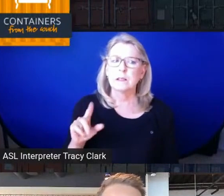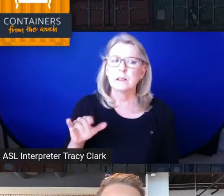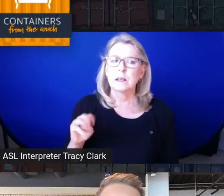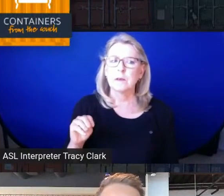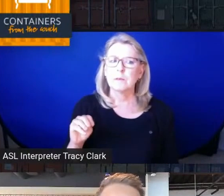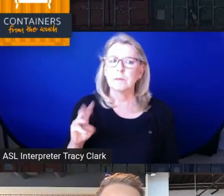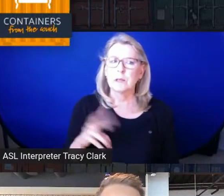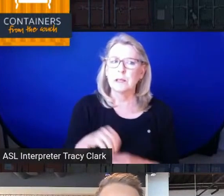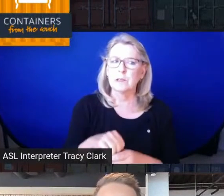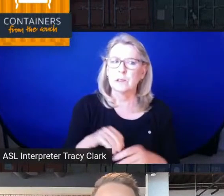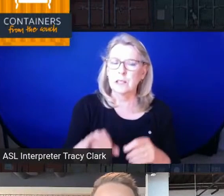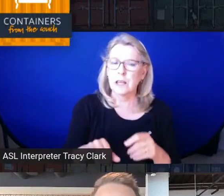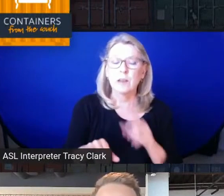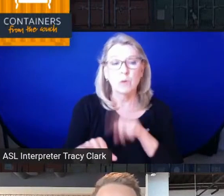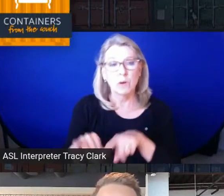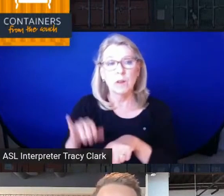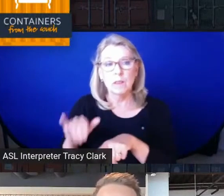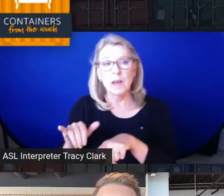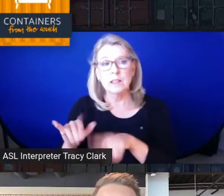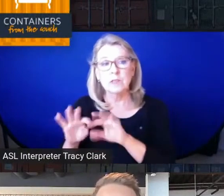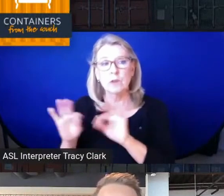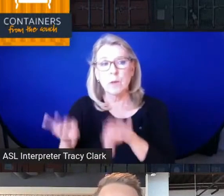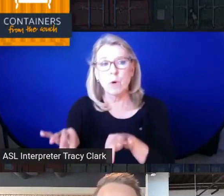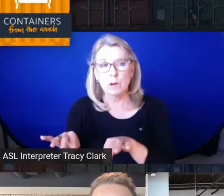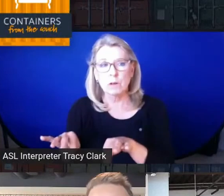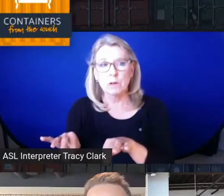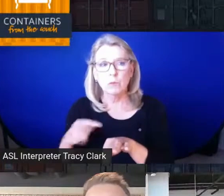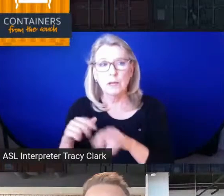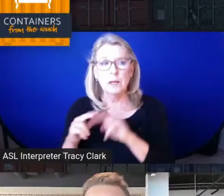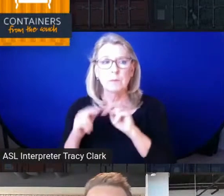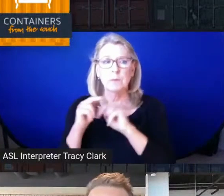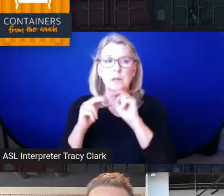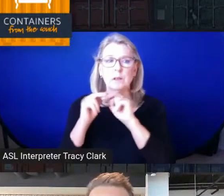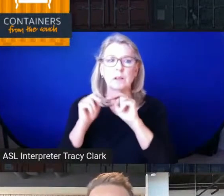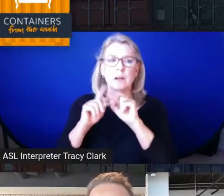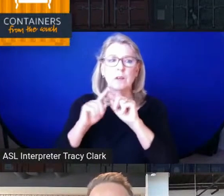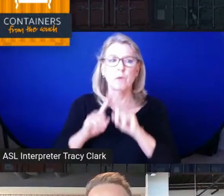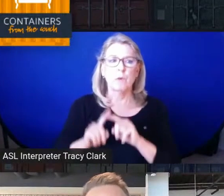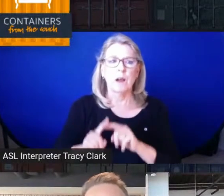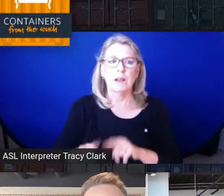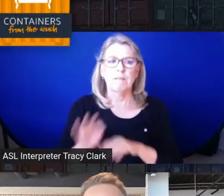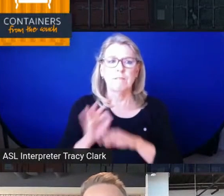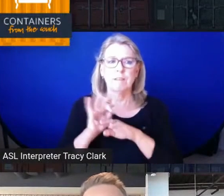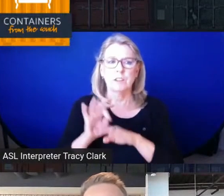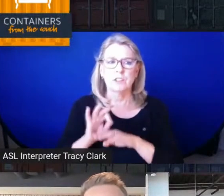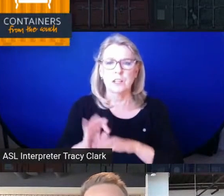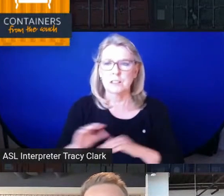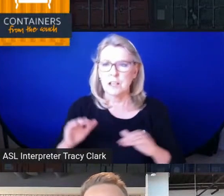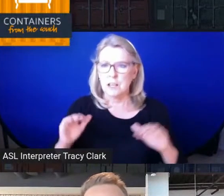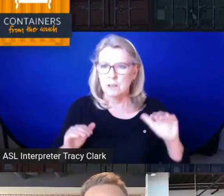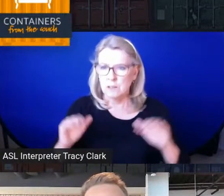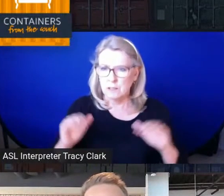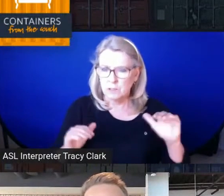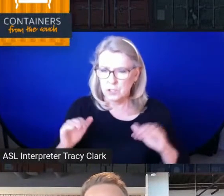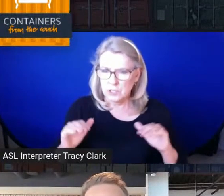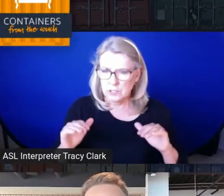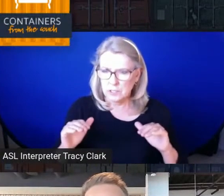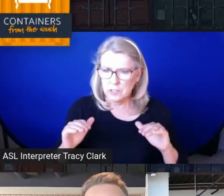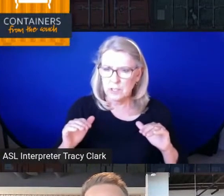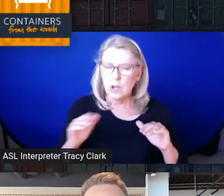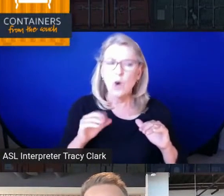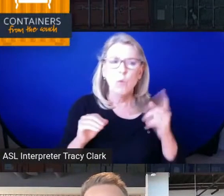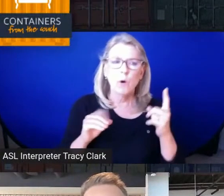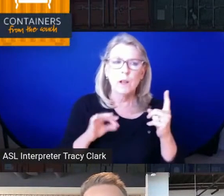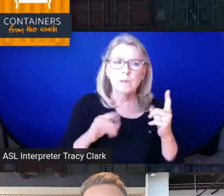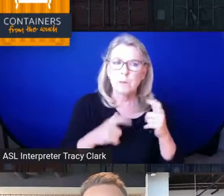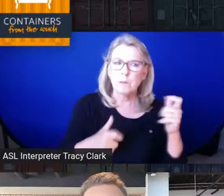on which we can build a lot of really great functionality, leveraging the kind of the superpowers of Linux, like eBPF. And one of the biggest